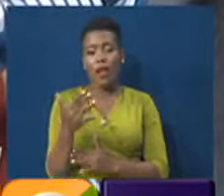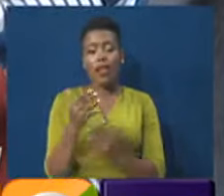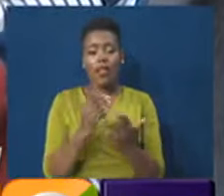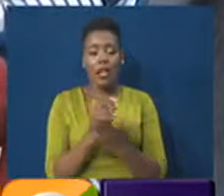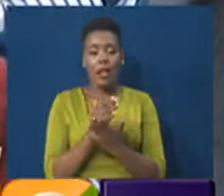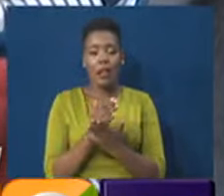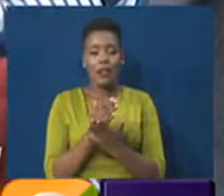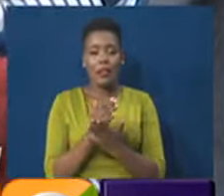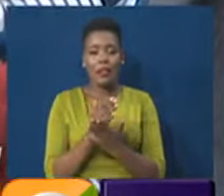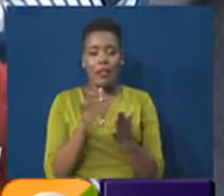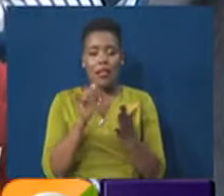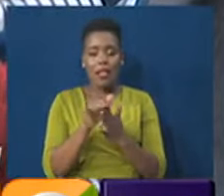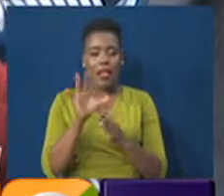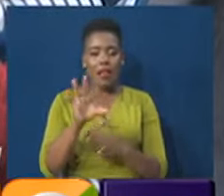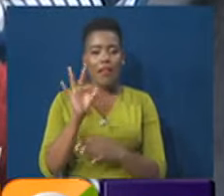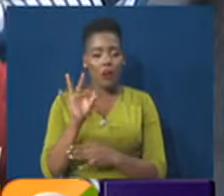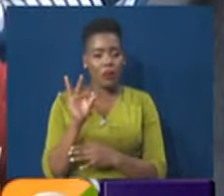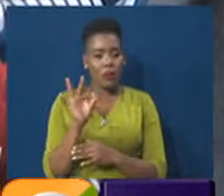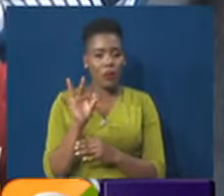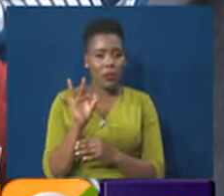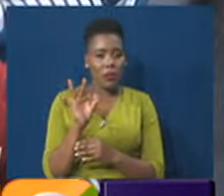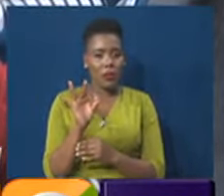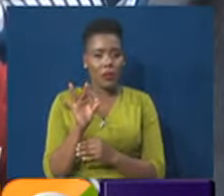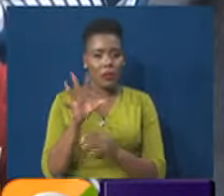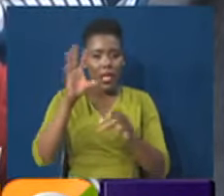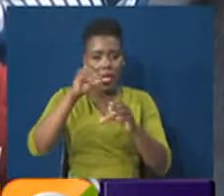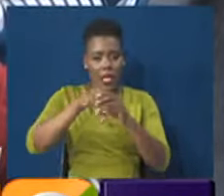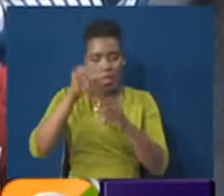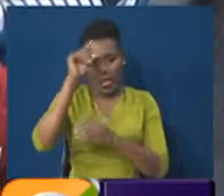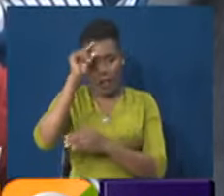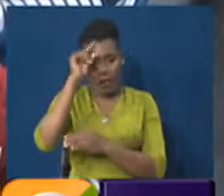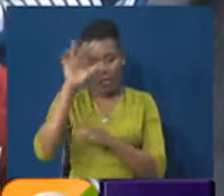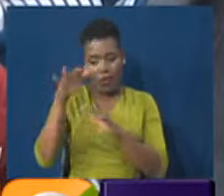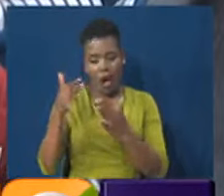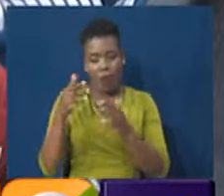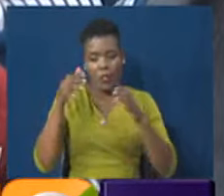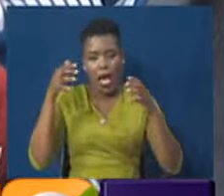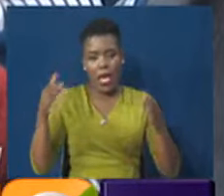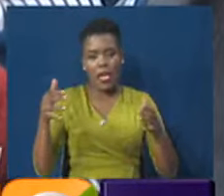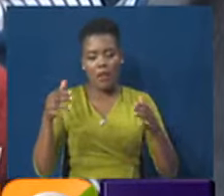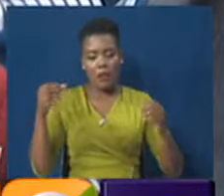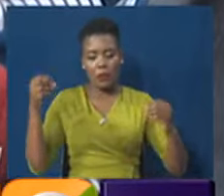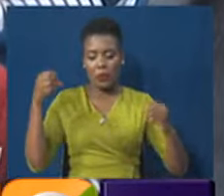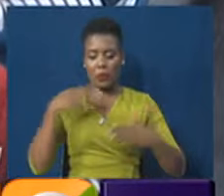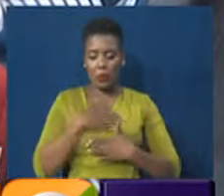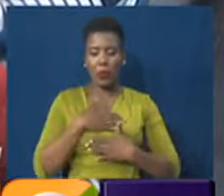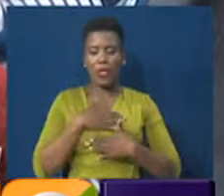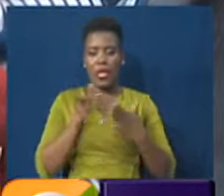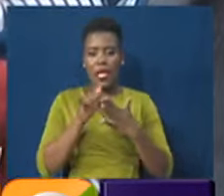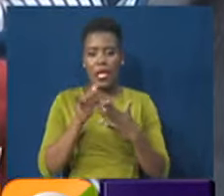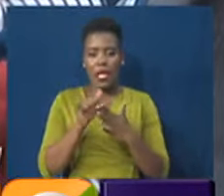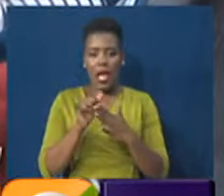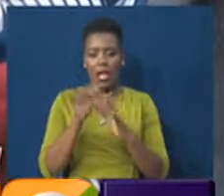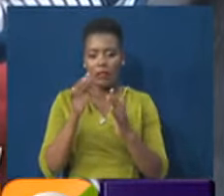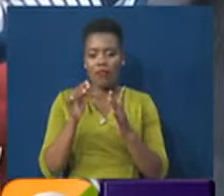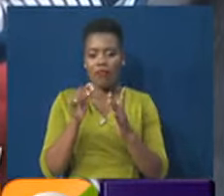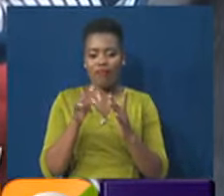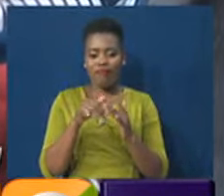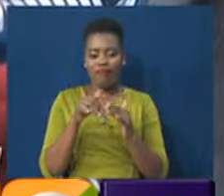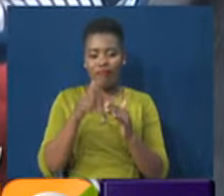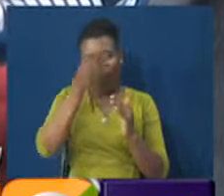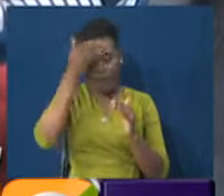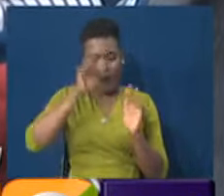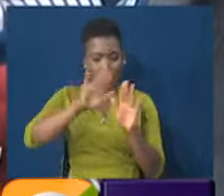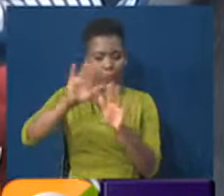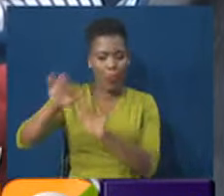reality that they found within government was a huge shocker, that then they set aside the plan,